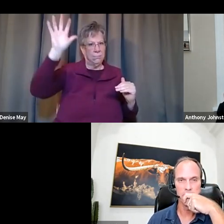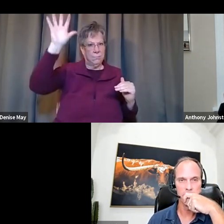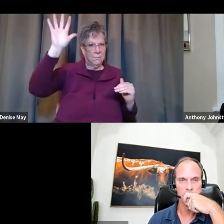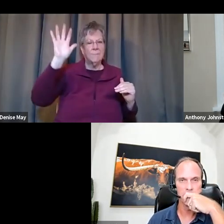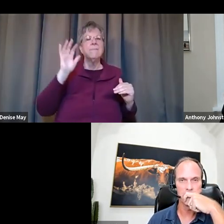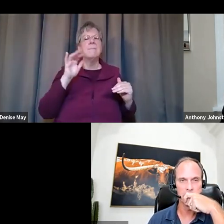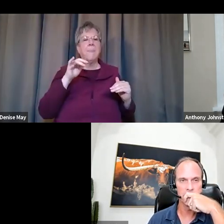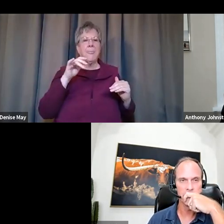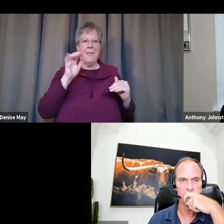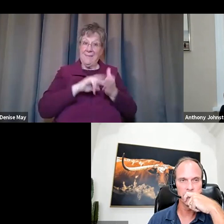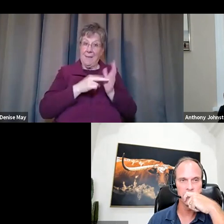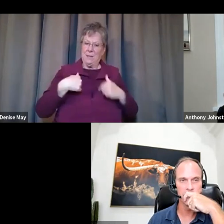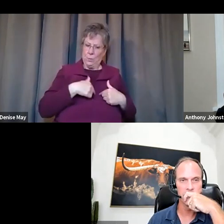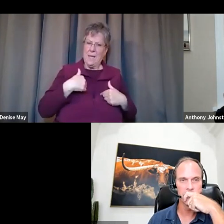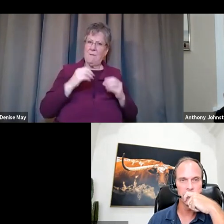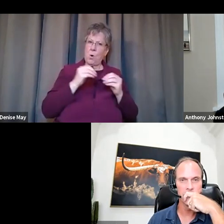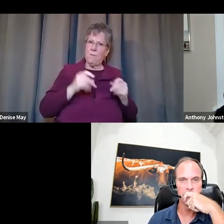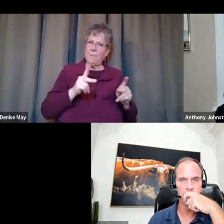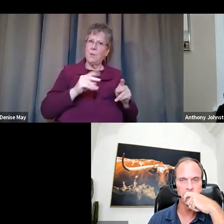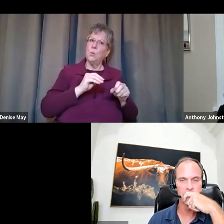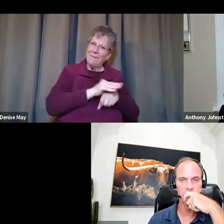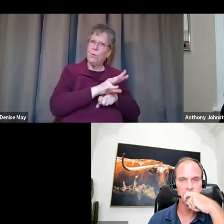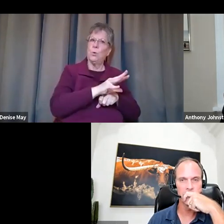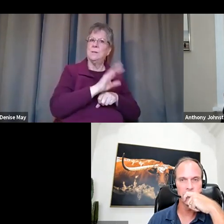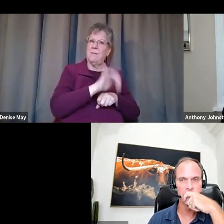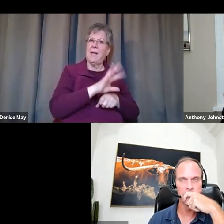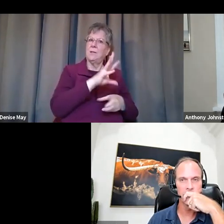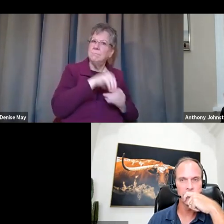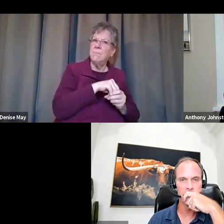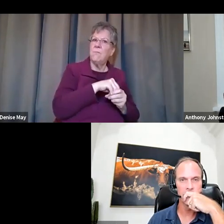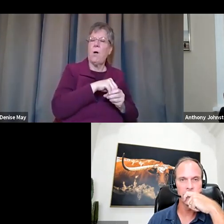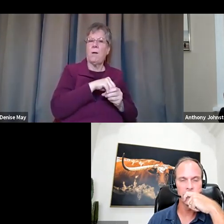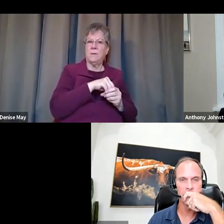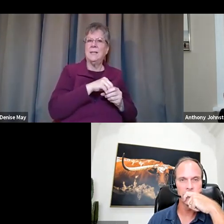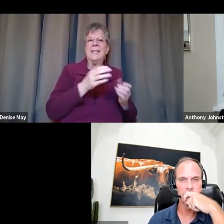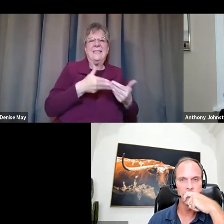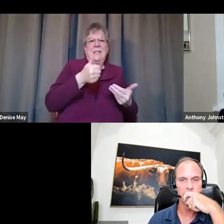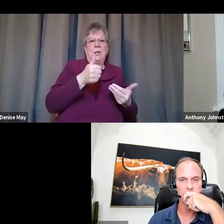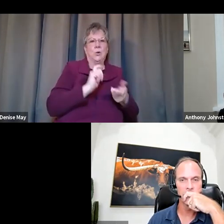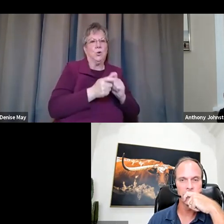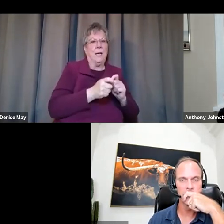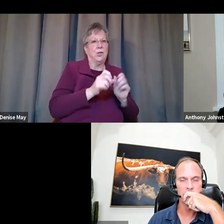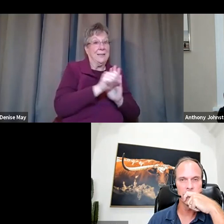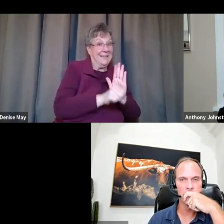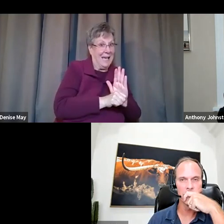have a greater opportunity to influence that at the state level. Much easier to change state policy than federal